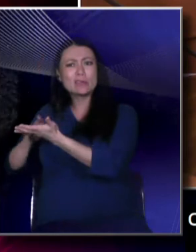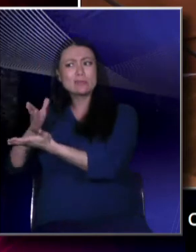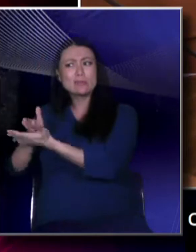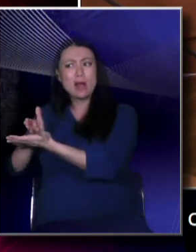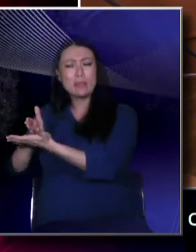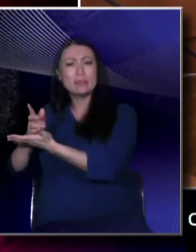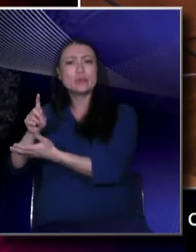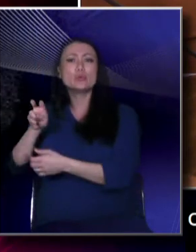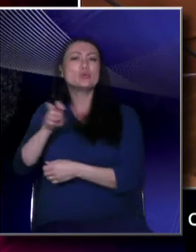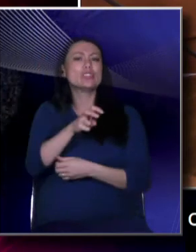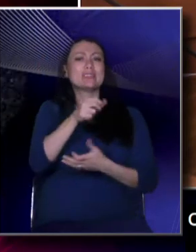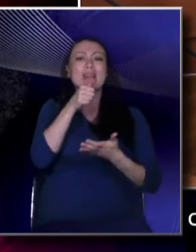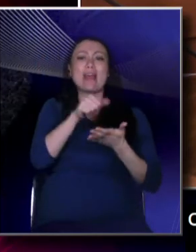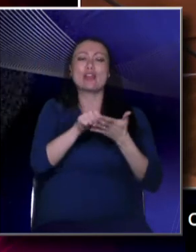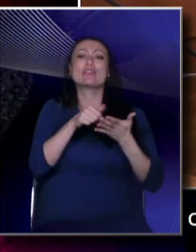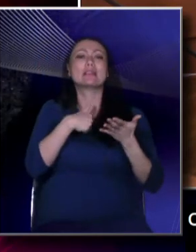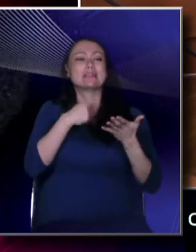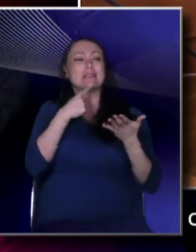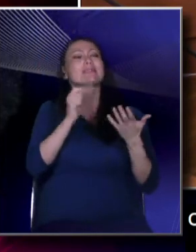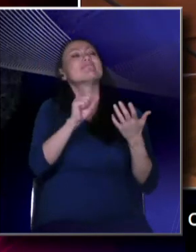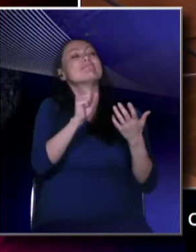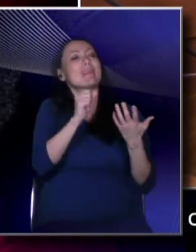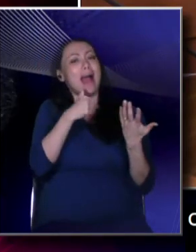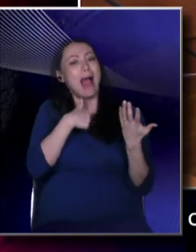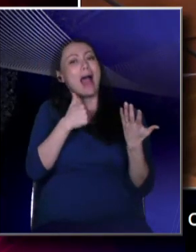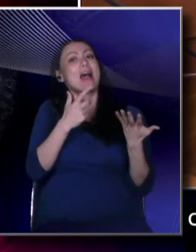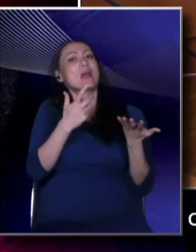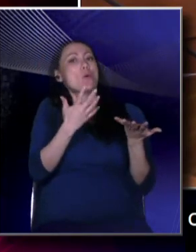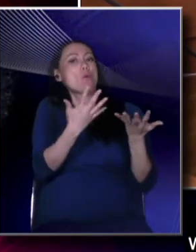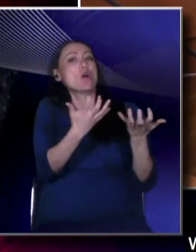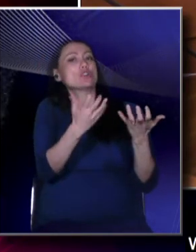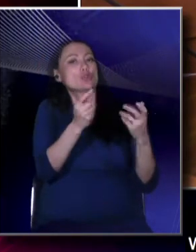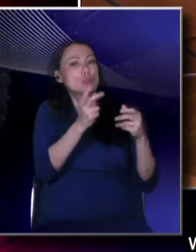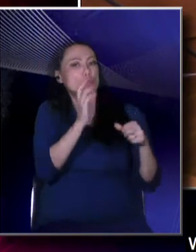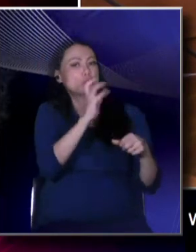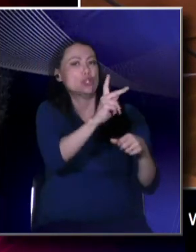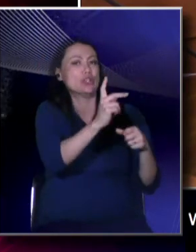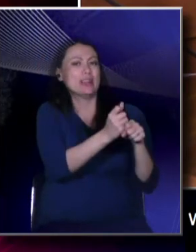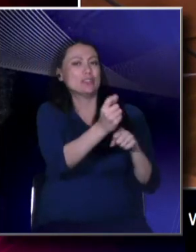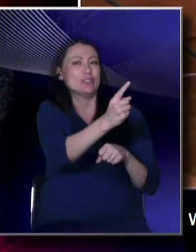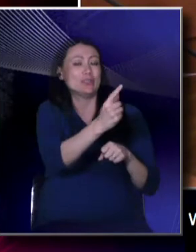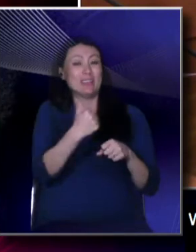return. I can only assume maybe that was administration changes.